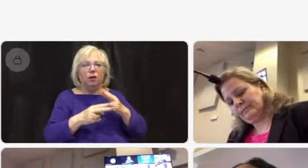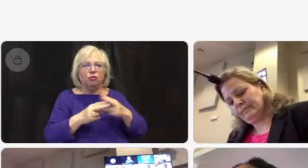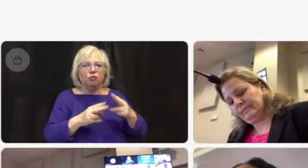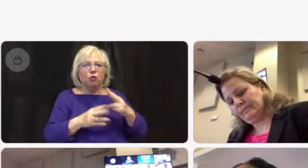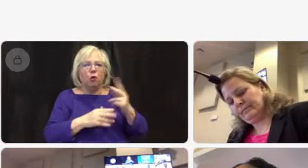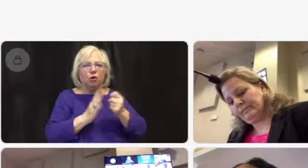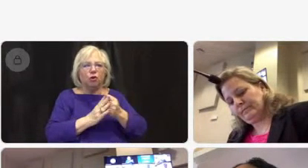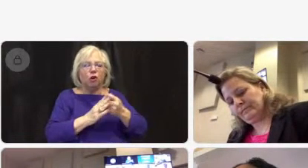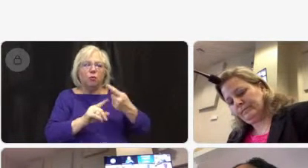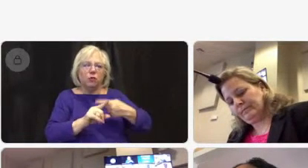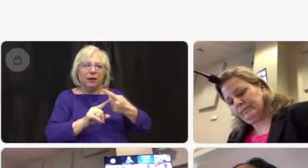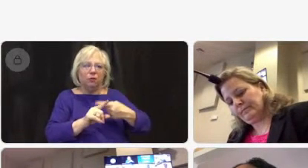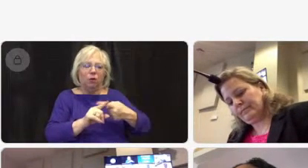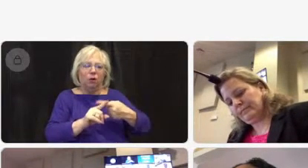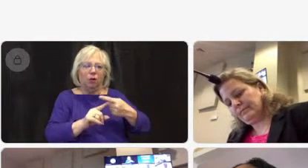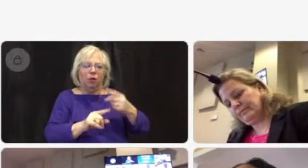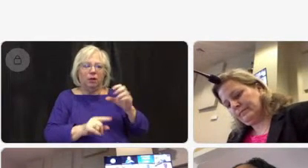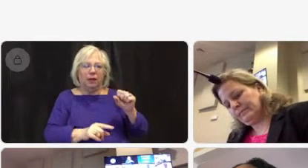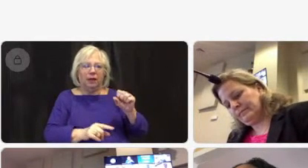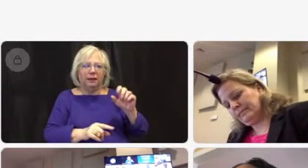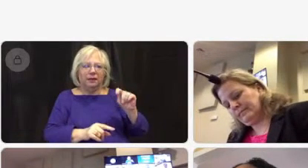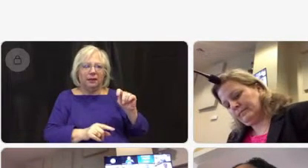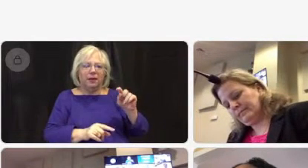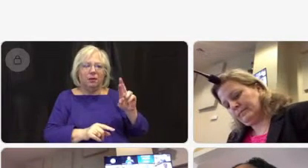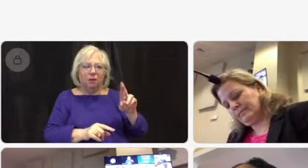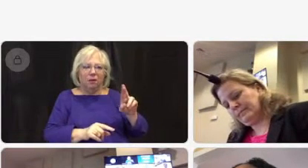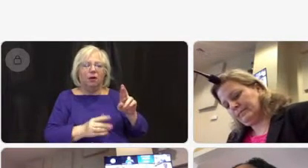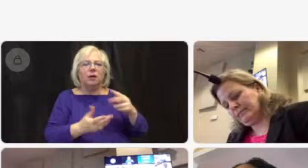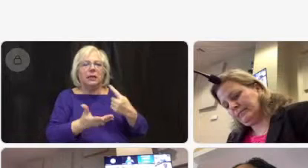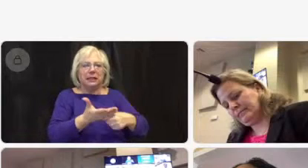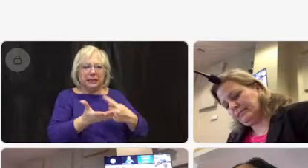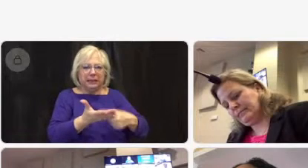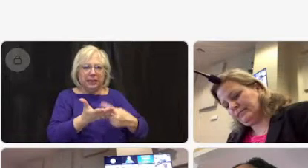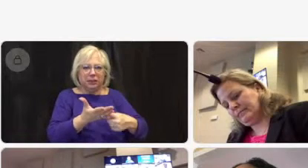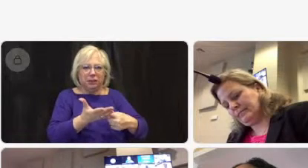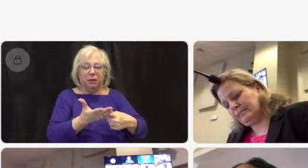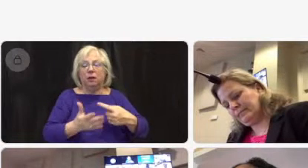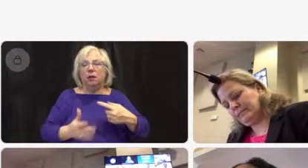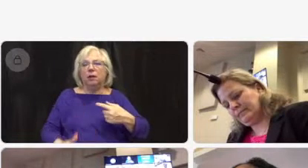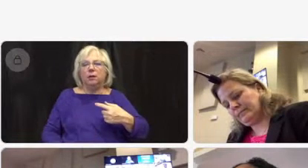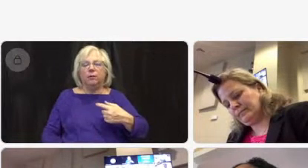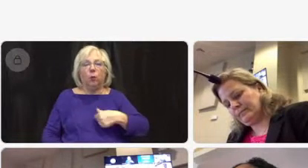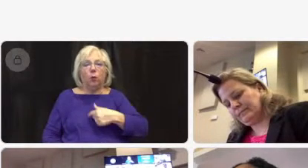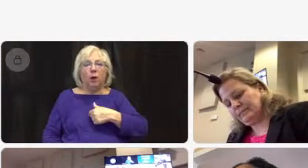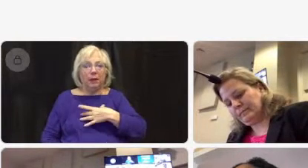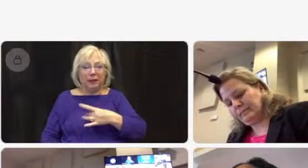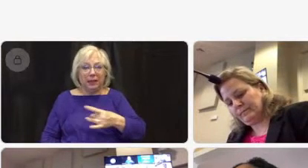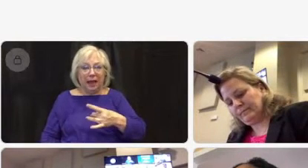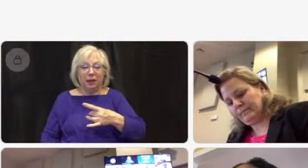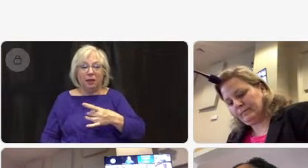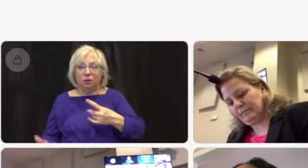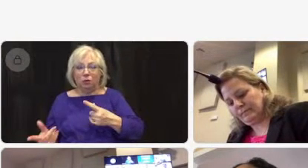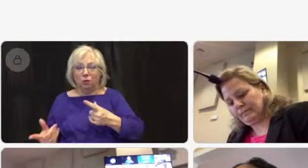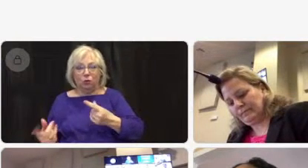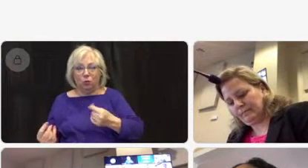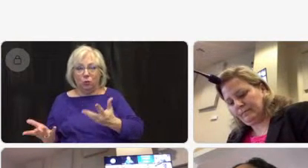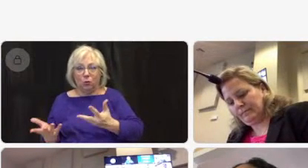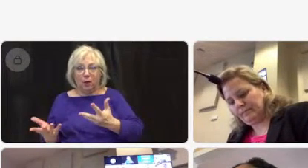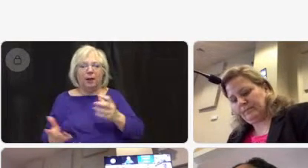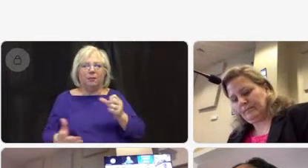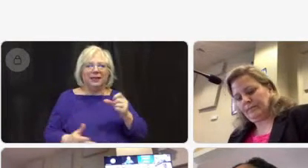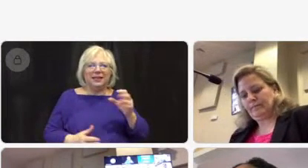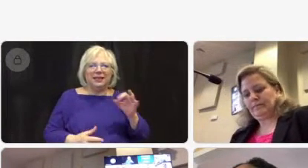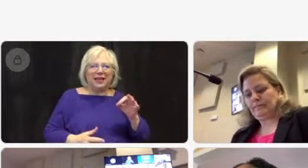discussion. What we would like to do, and staff, we